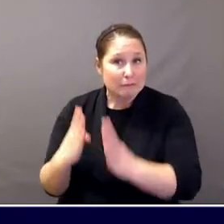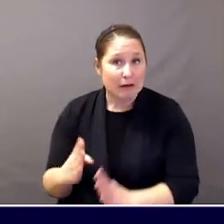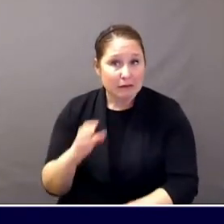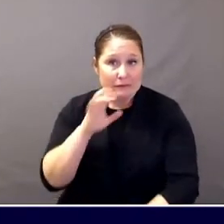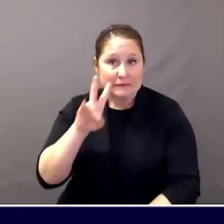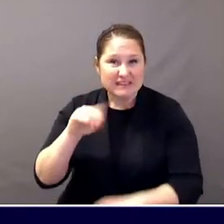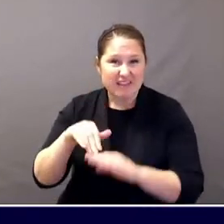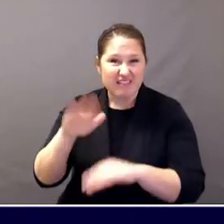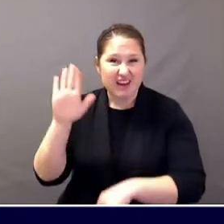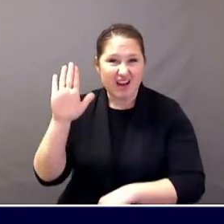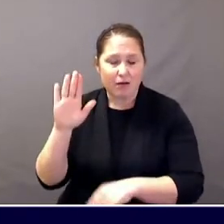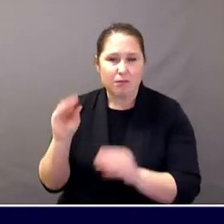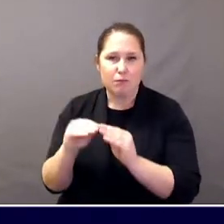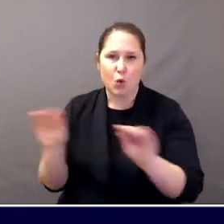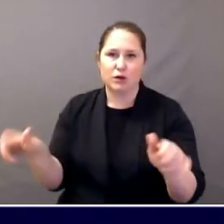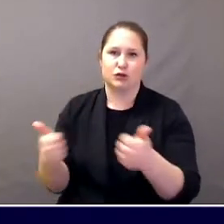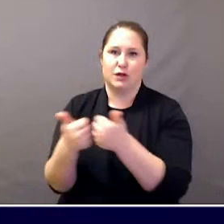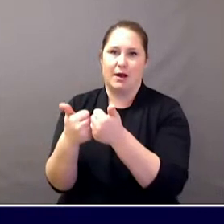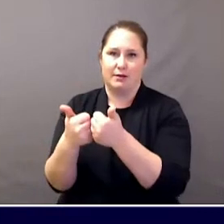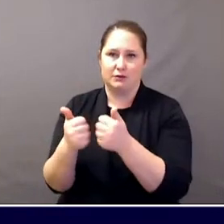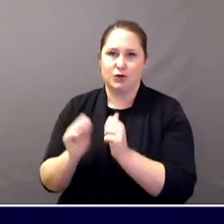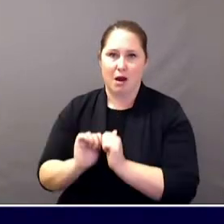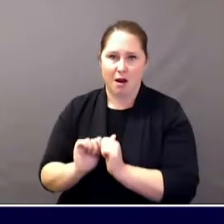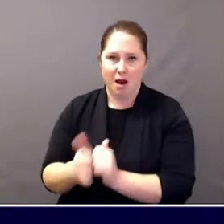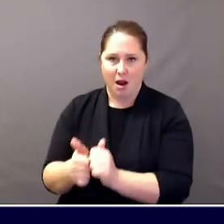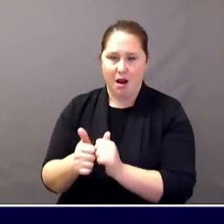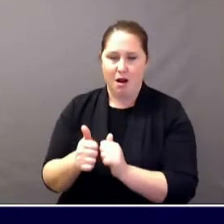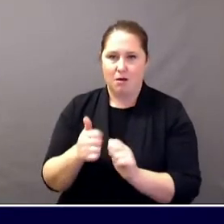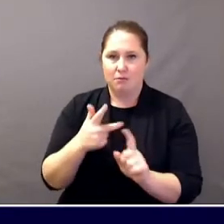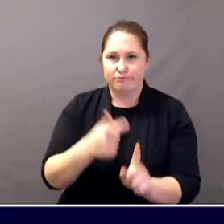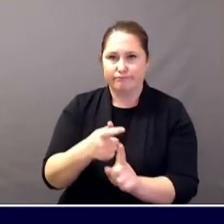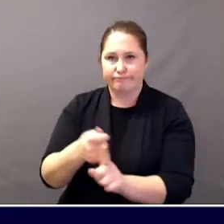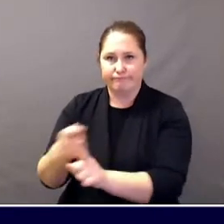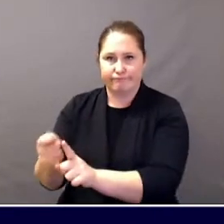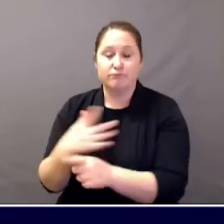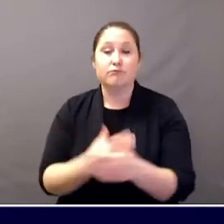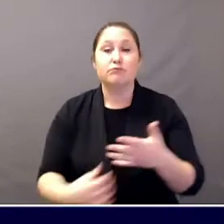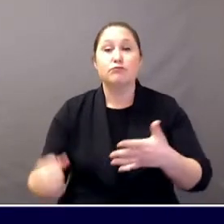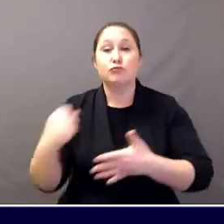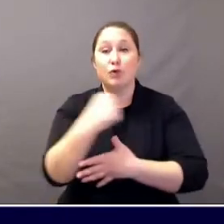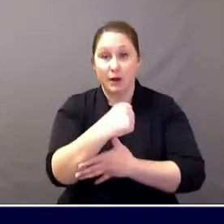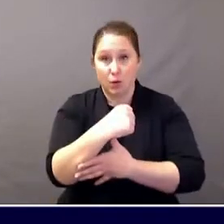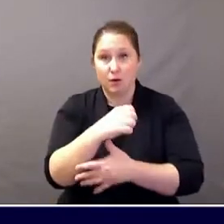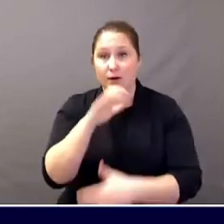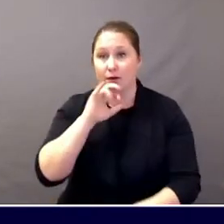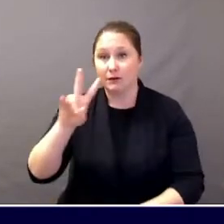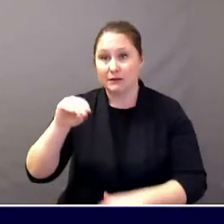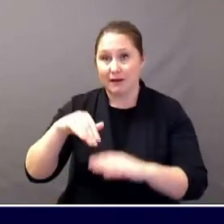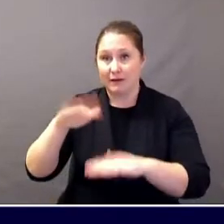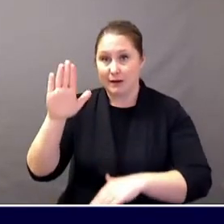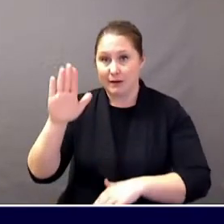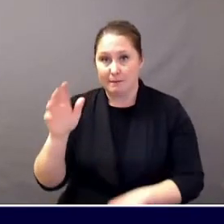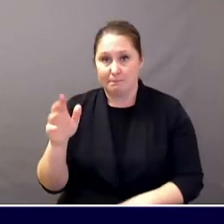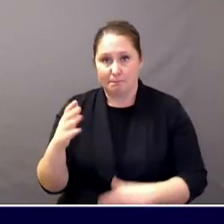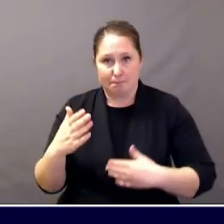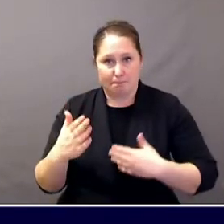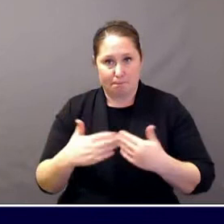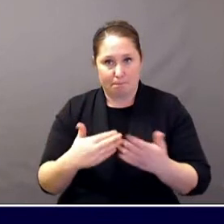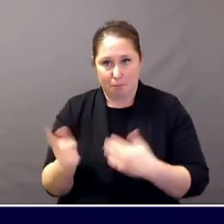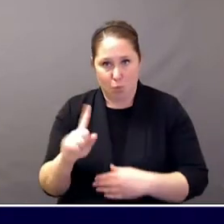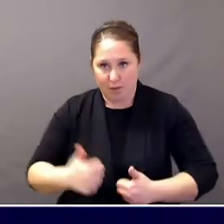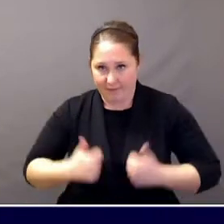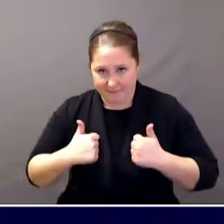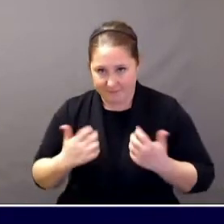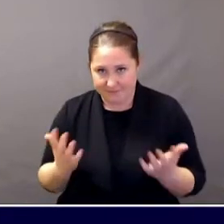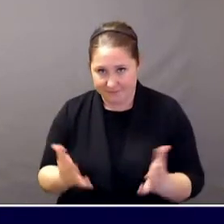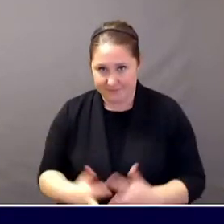a logistical point of view. But our priority are people of that age group, wherever they are.